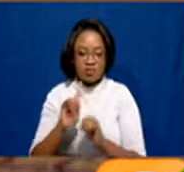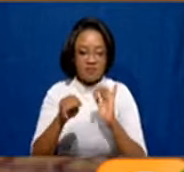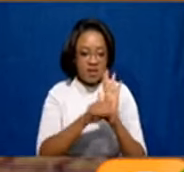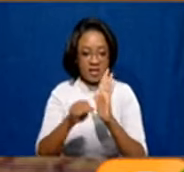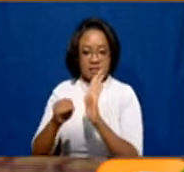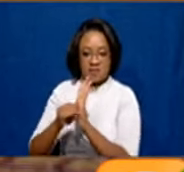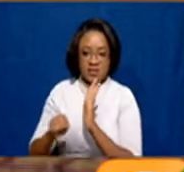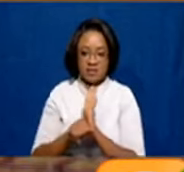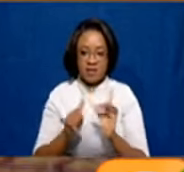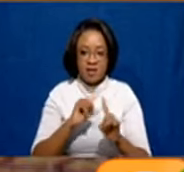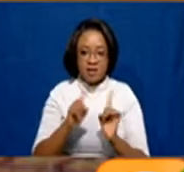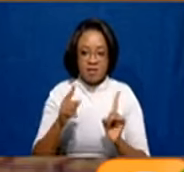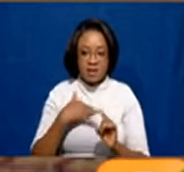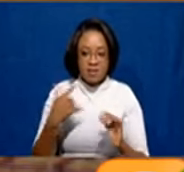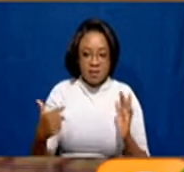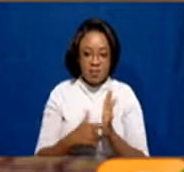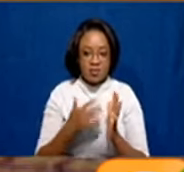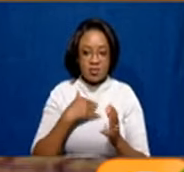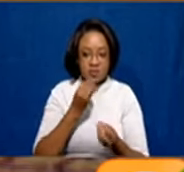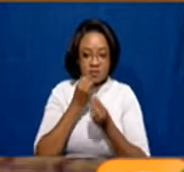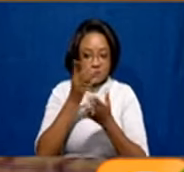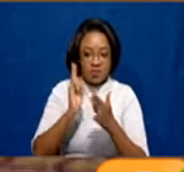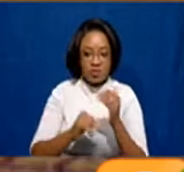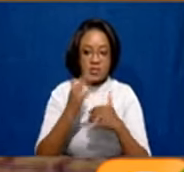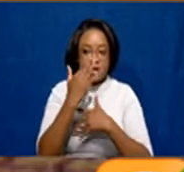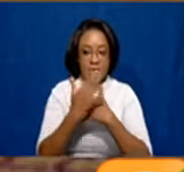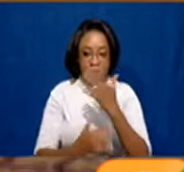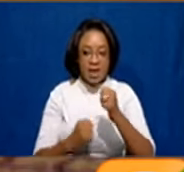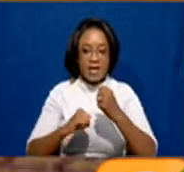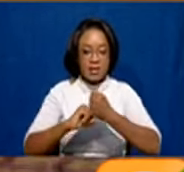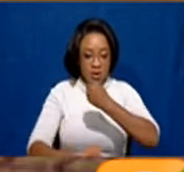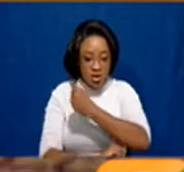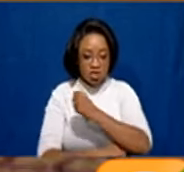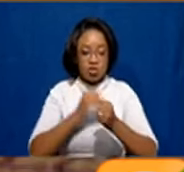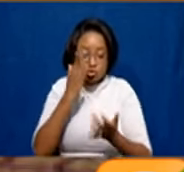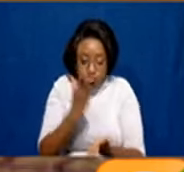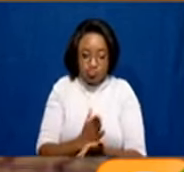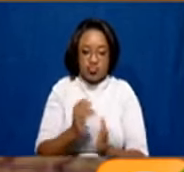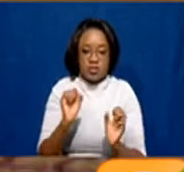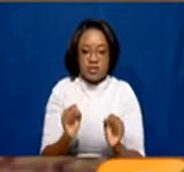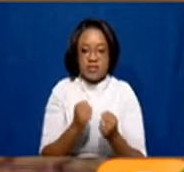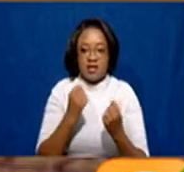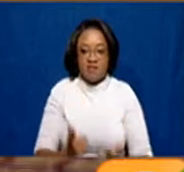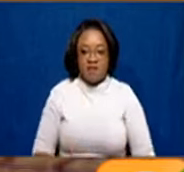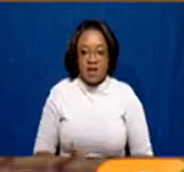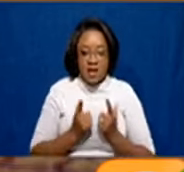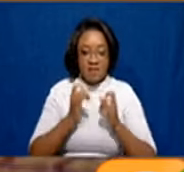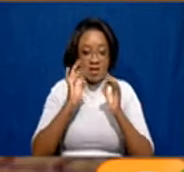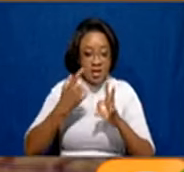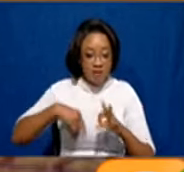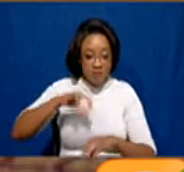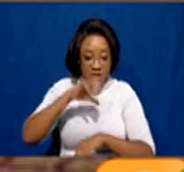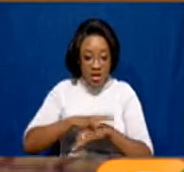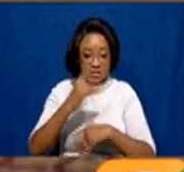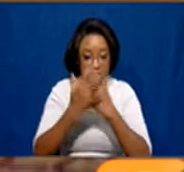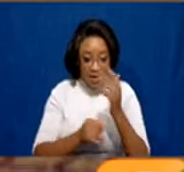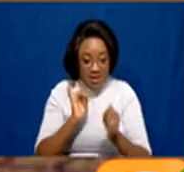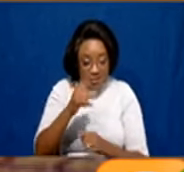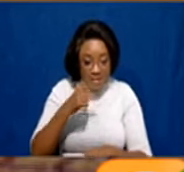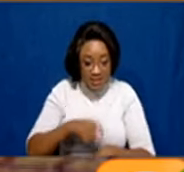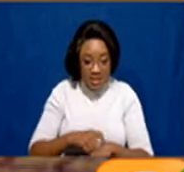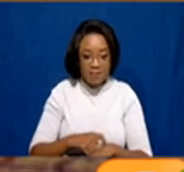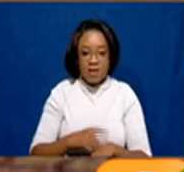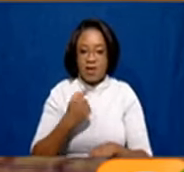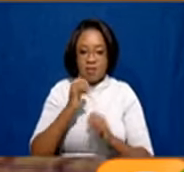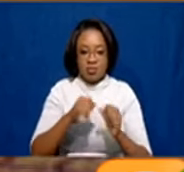But the point I want to prove about blood donation is that it actually saves lives. And the doctor told me if we didn't get the blood when we did, we'd have lost this baby.